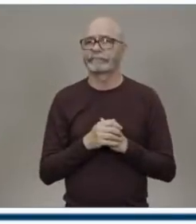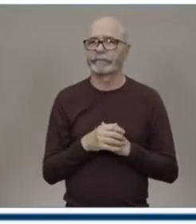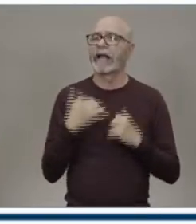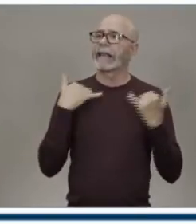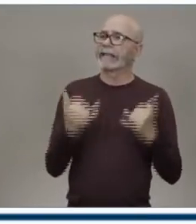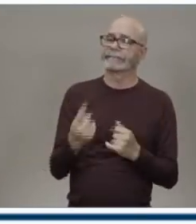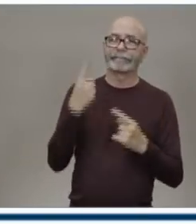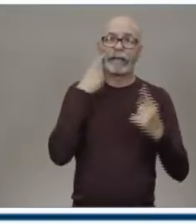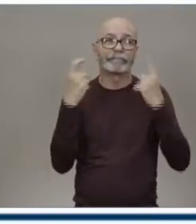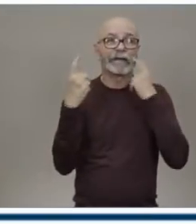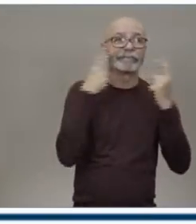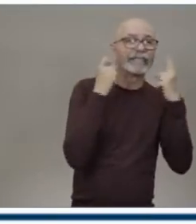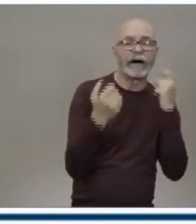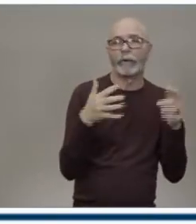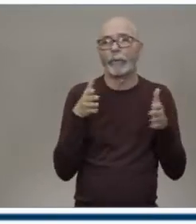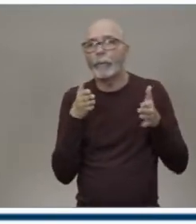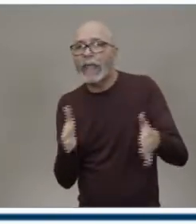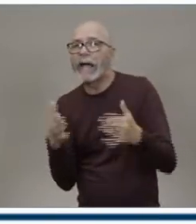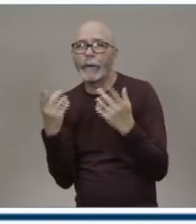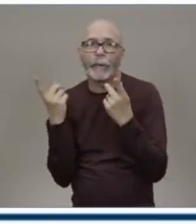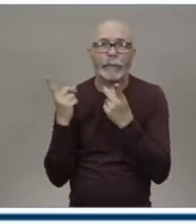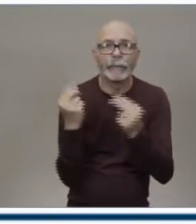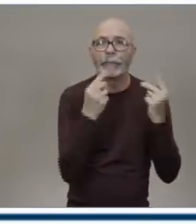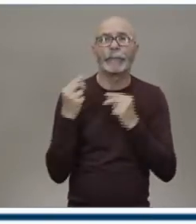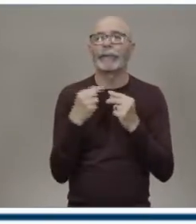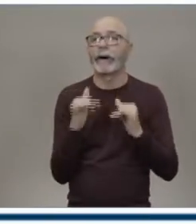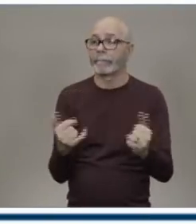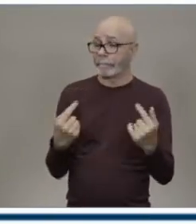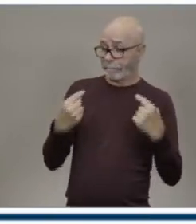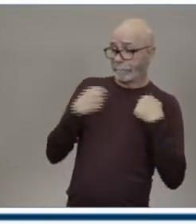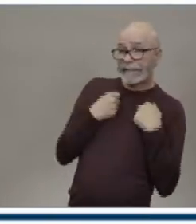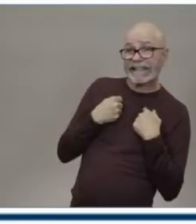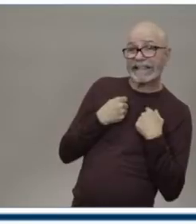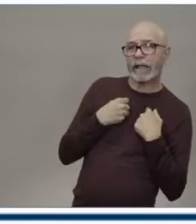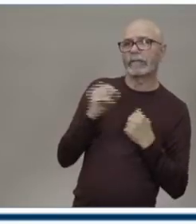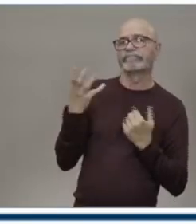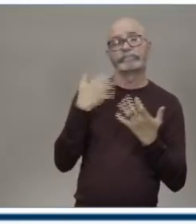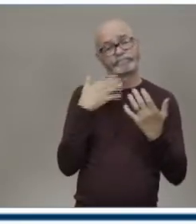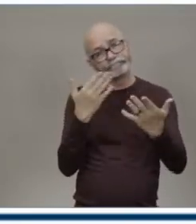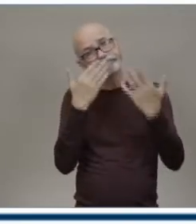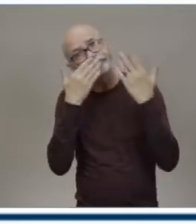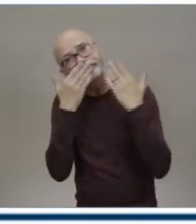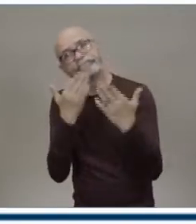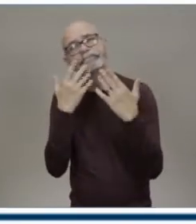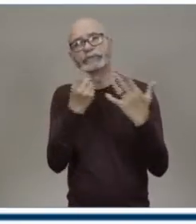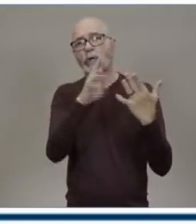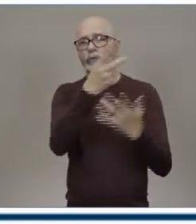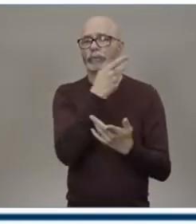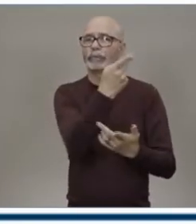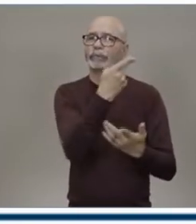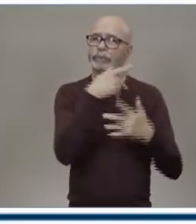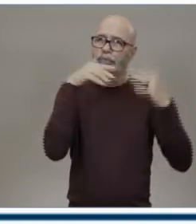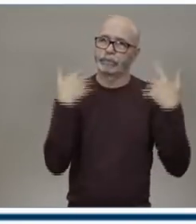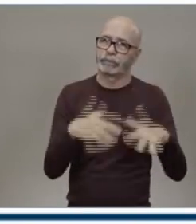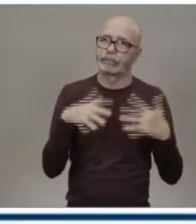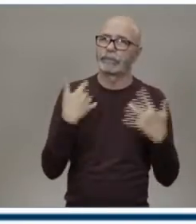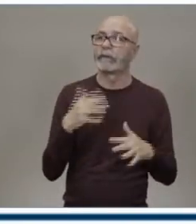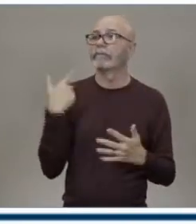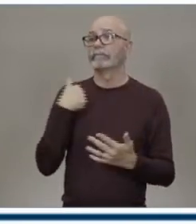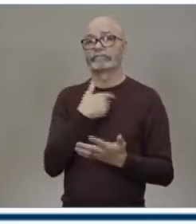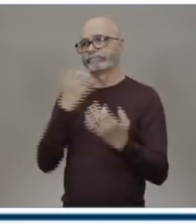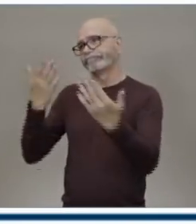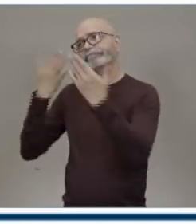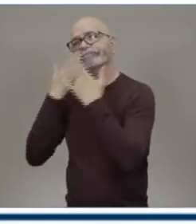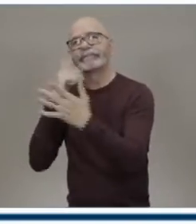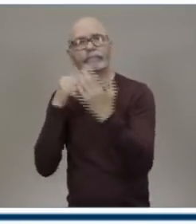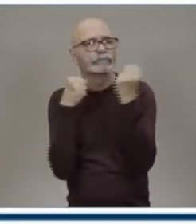But for me, I'm grateful, to be honest with you, that the support Nova Scotians have shown me and the